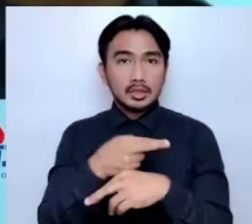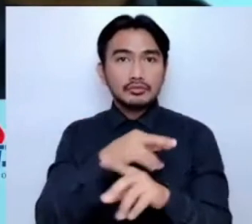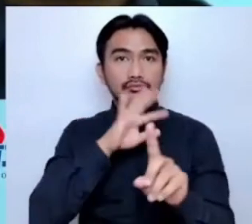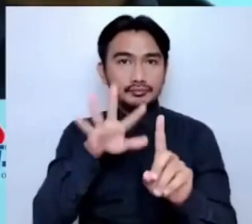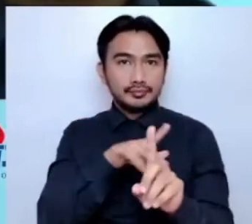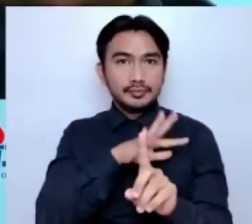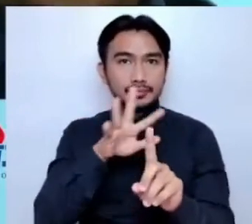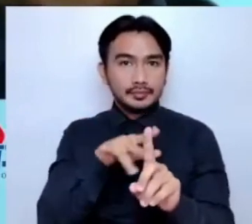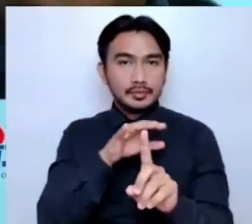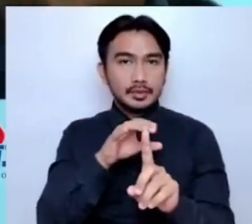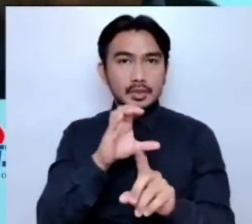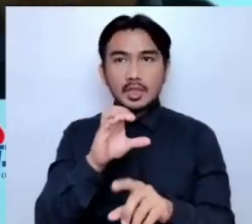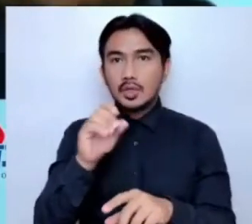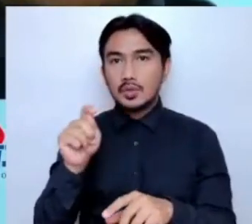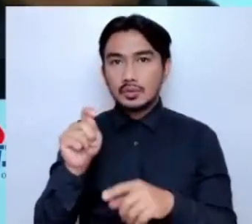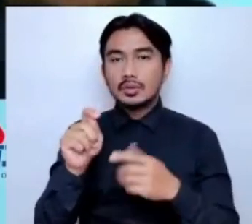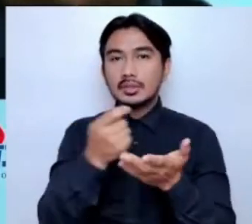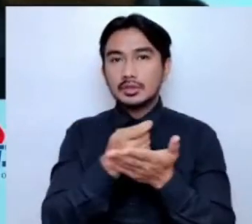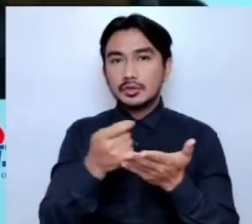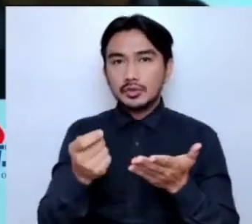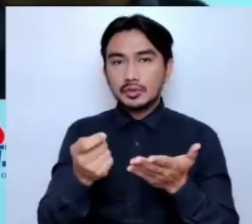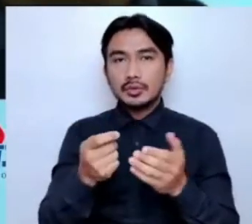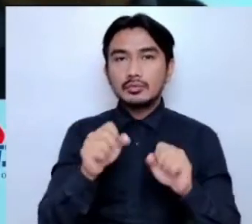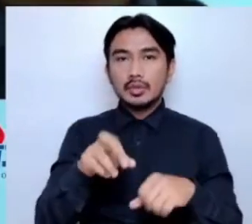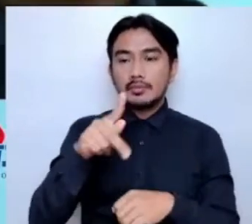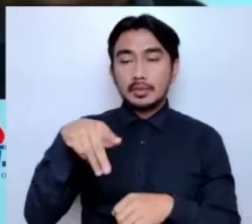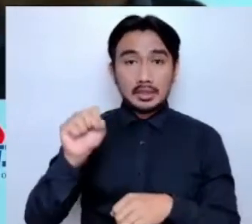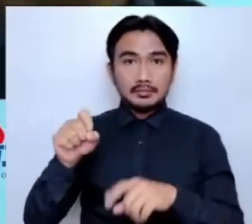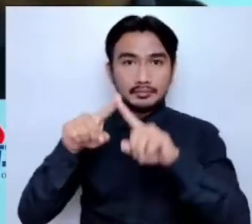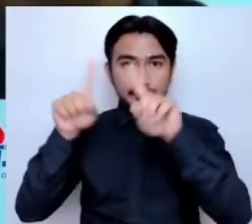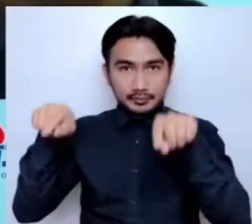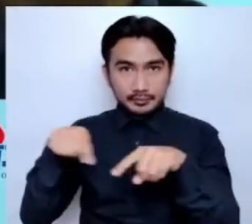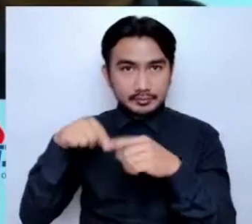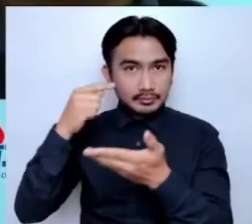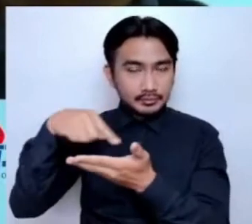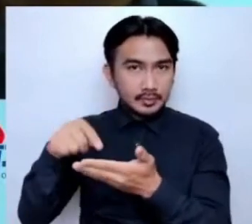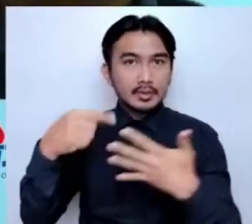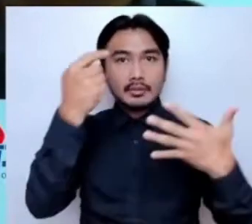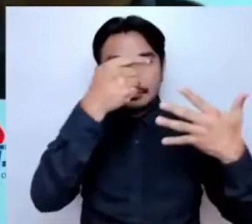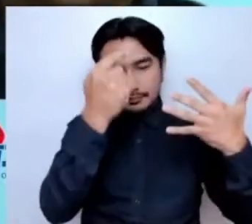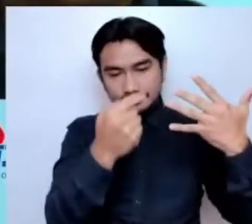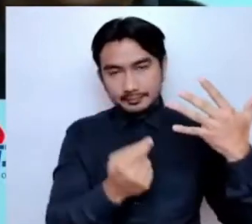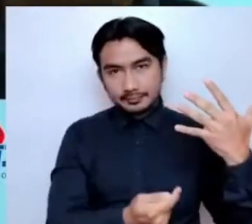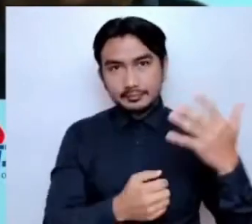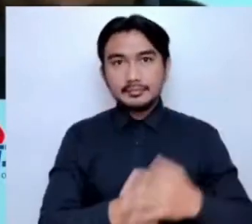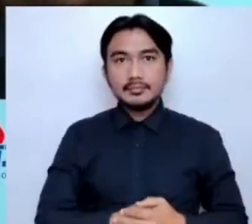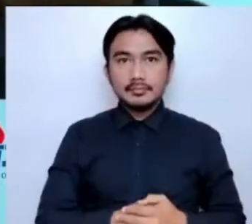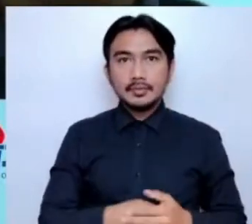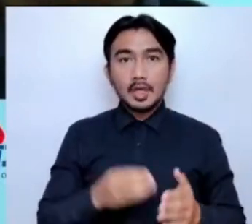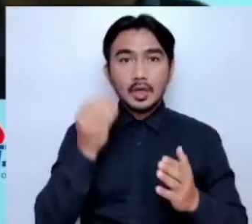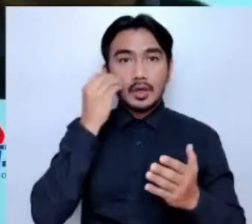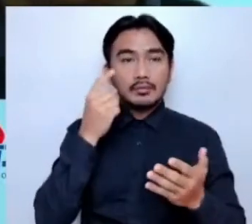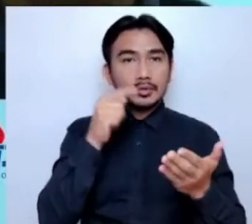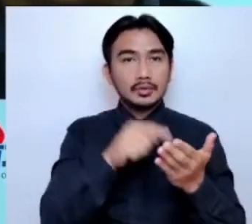classroom observation tools, RPMS rubric, and many more. Note that you need to use